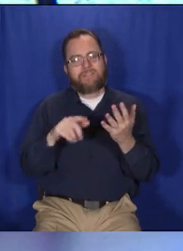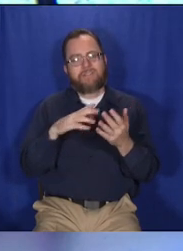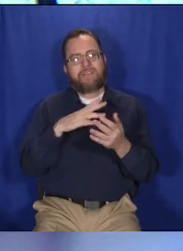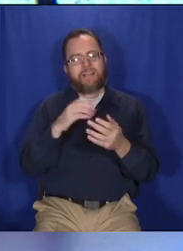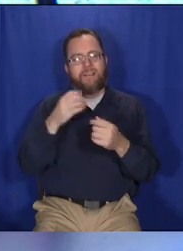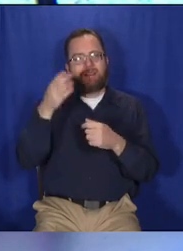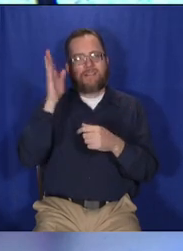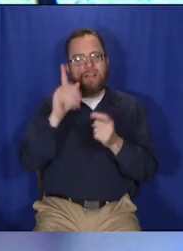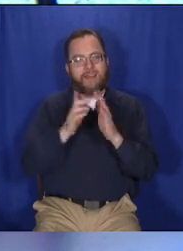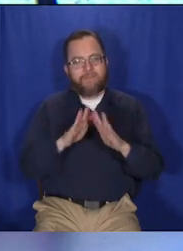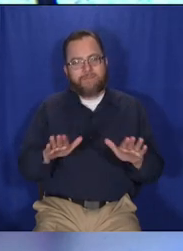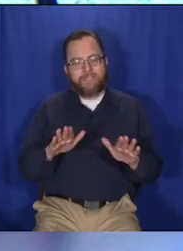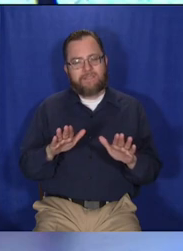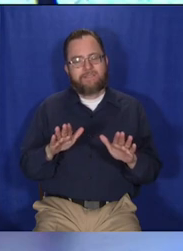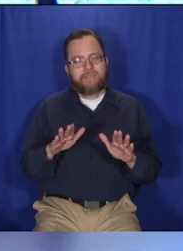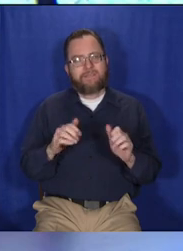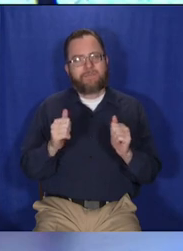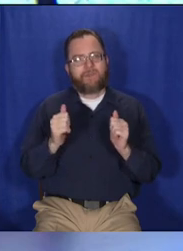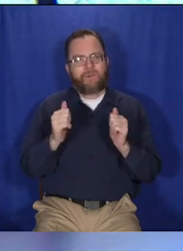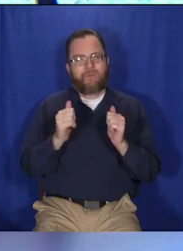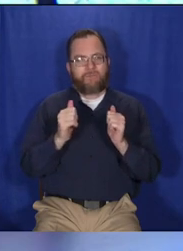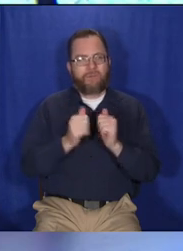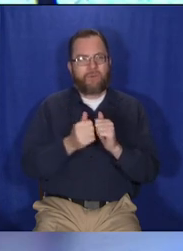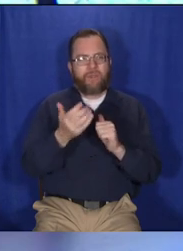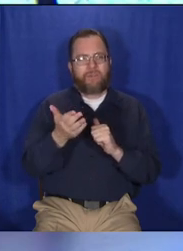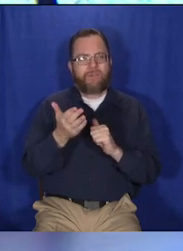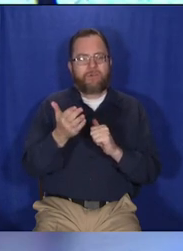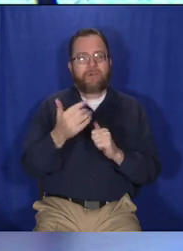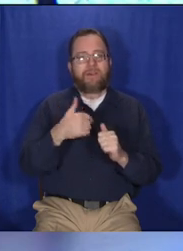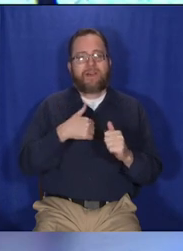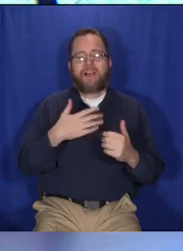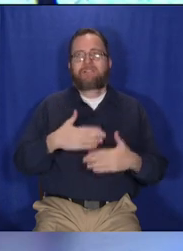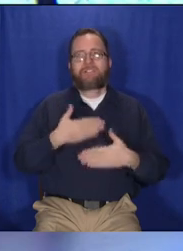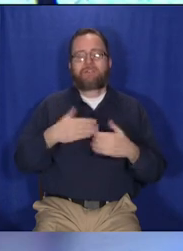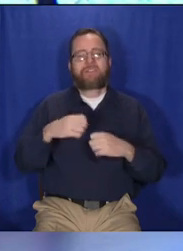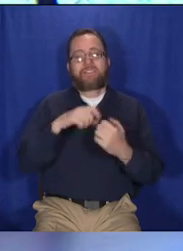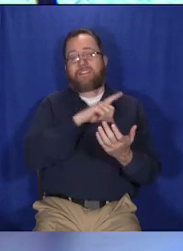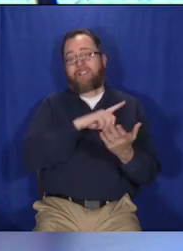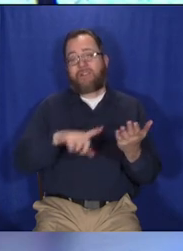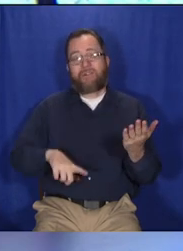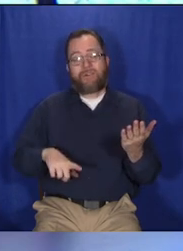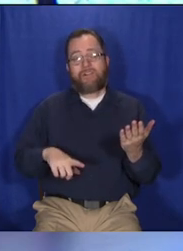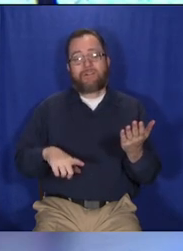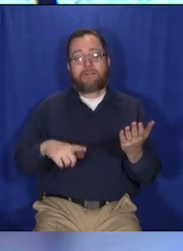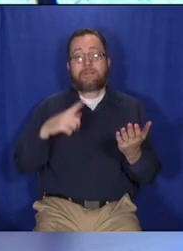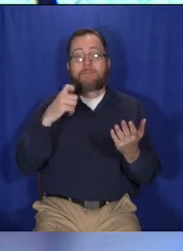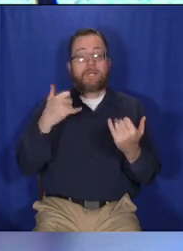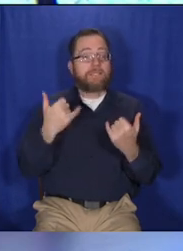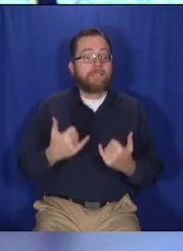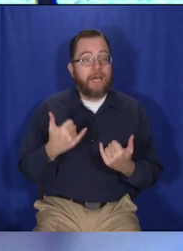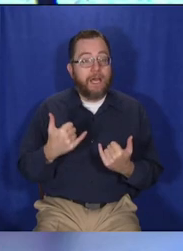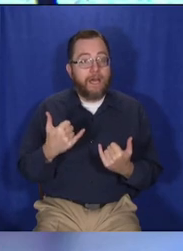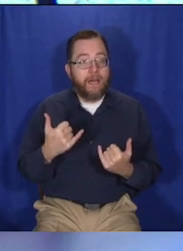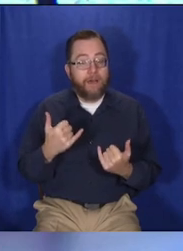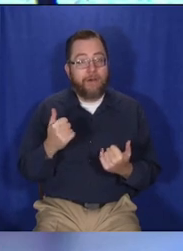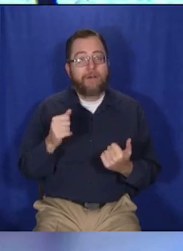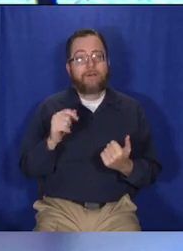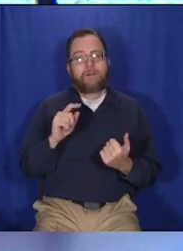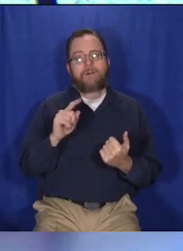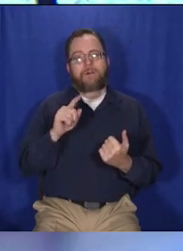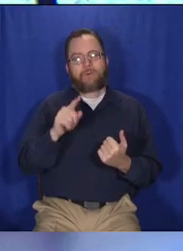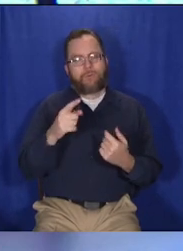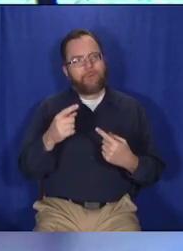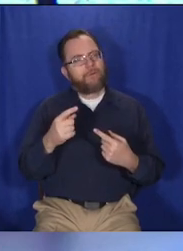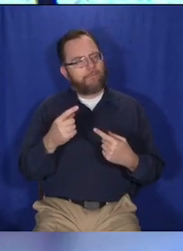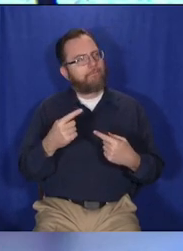peace will be with you. I rejoiced in the Lord greatly because now at length you have revived your